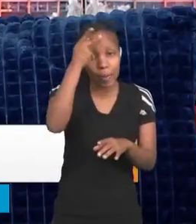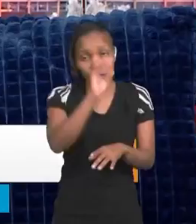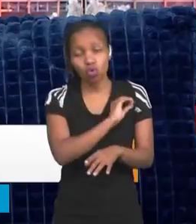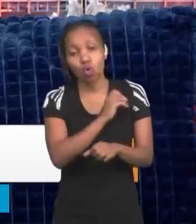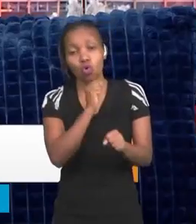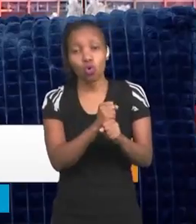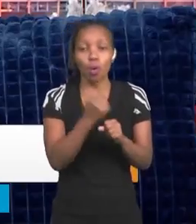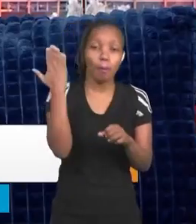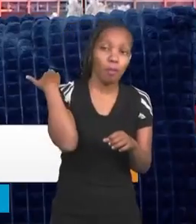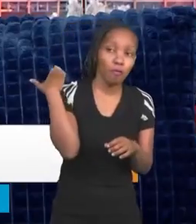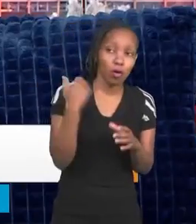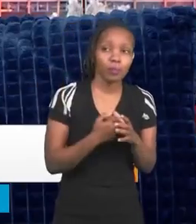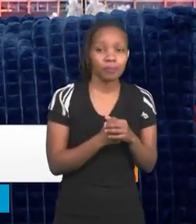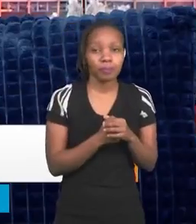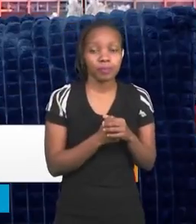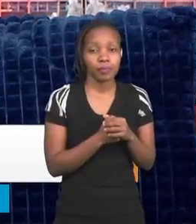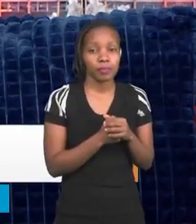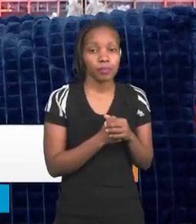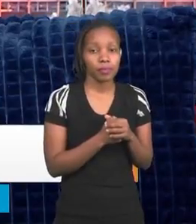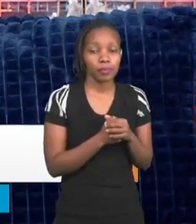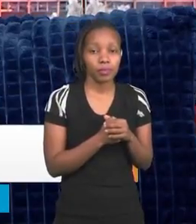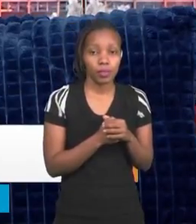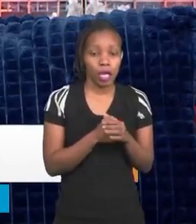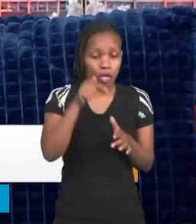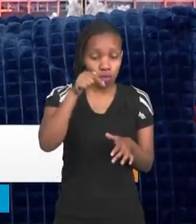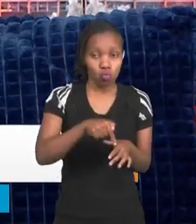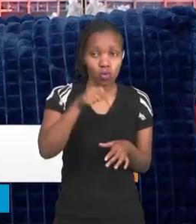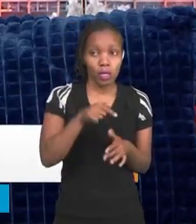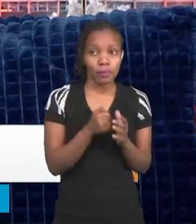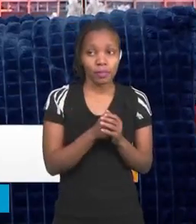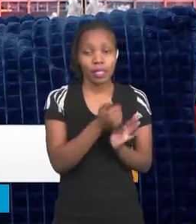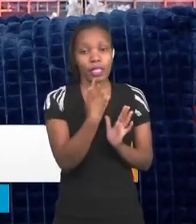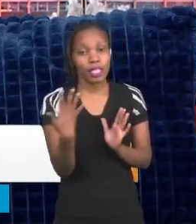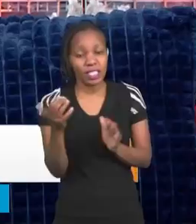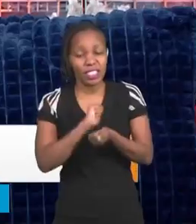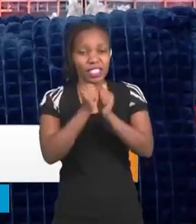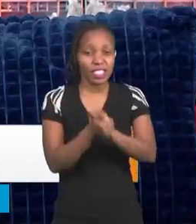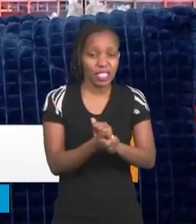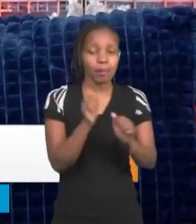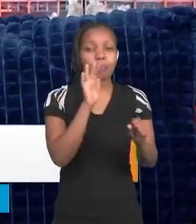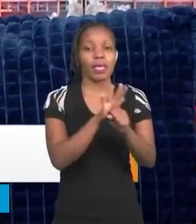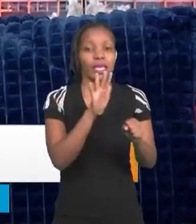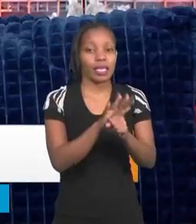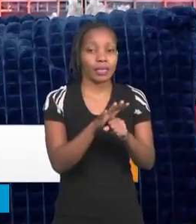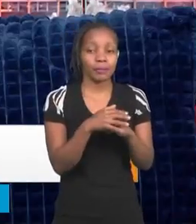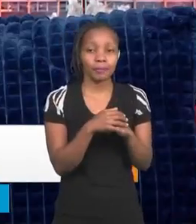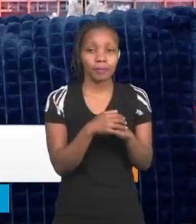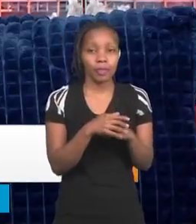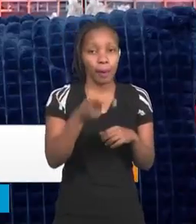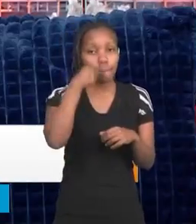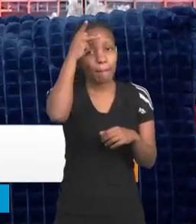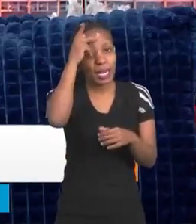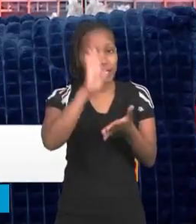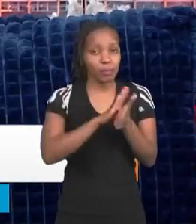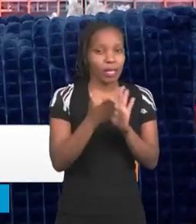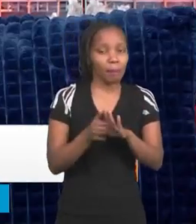did it. And then the other thing that you'll find that today, a lot of things have changed. So you find that parents have become